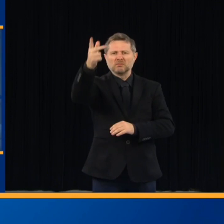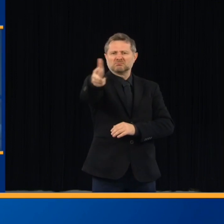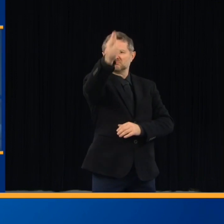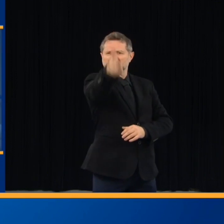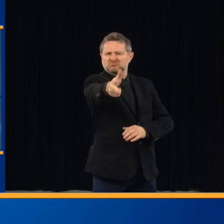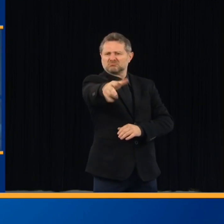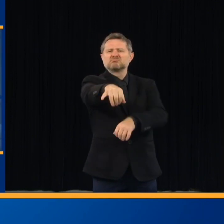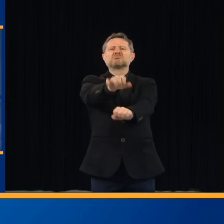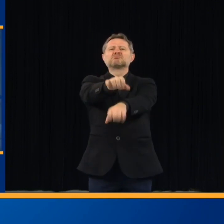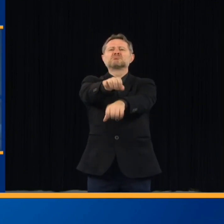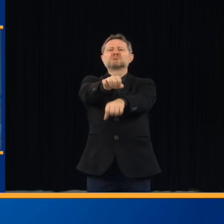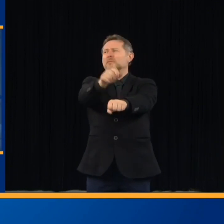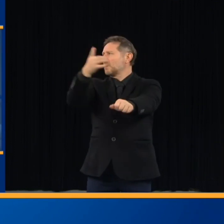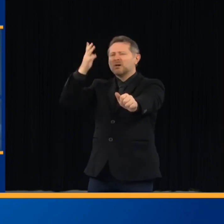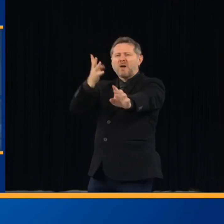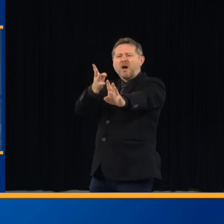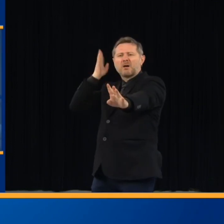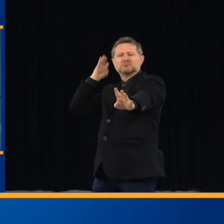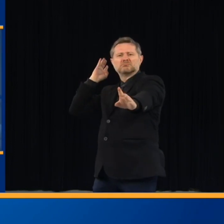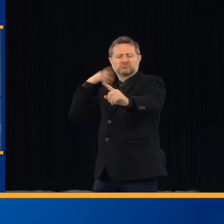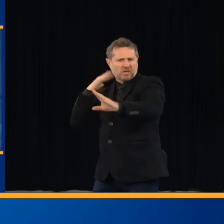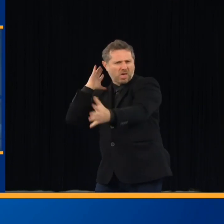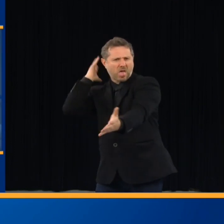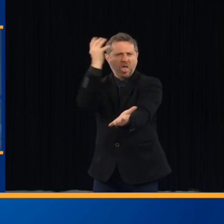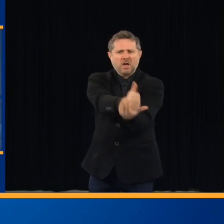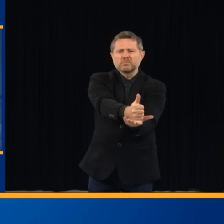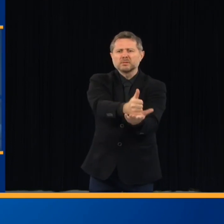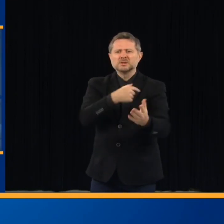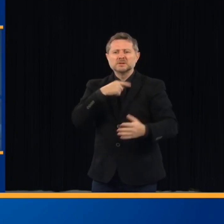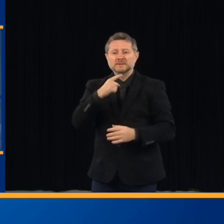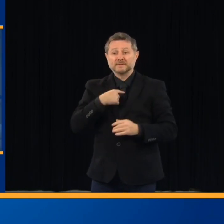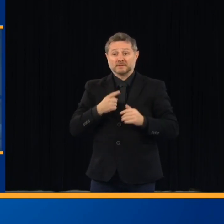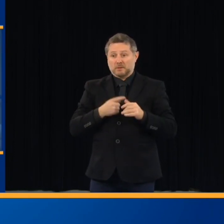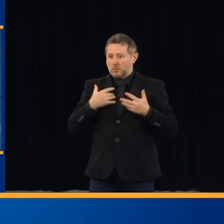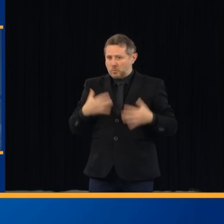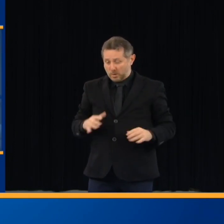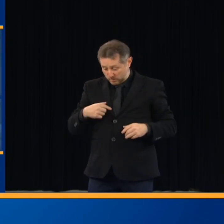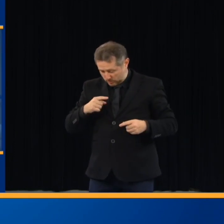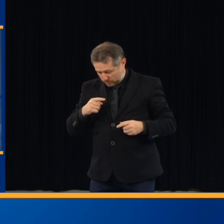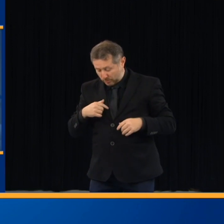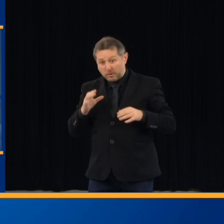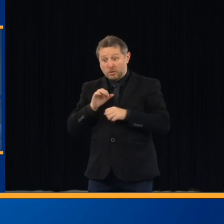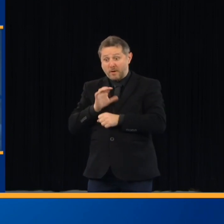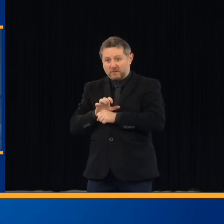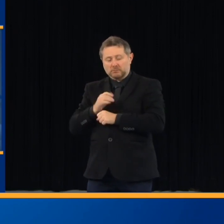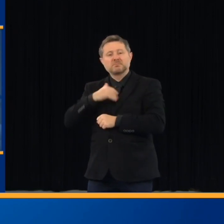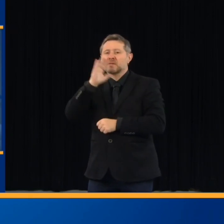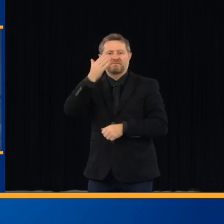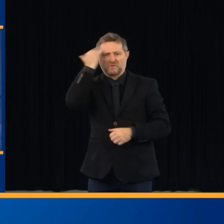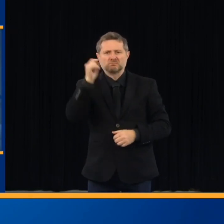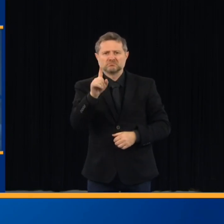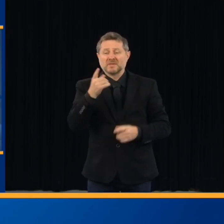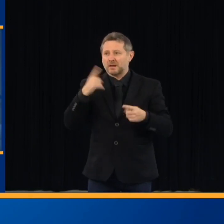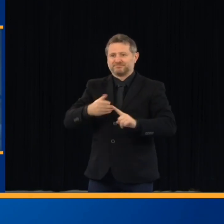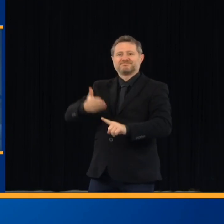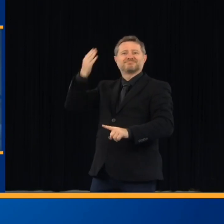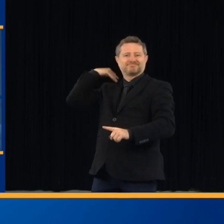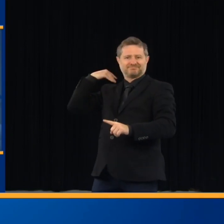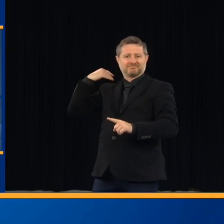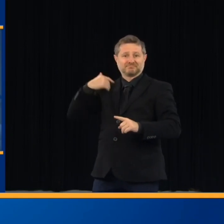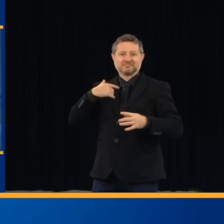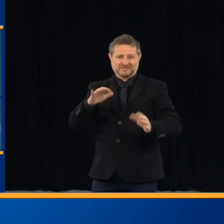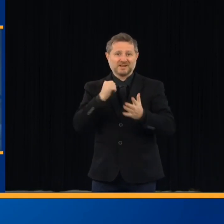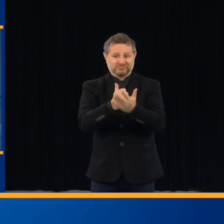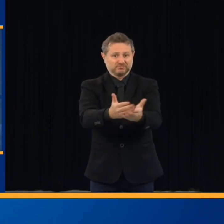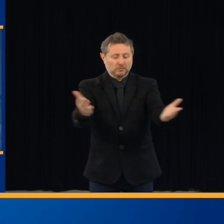this nation needs help as soon as we get past this. I will never forget how people across this country came to the aid